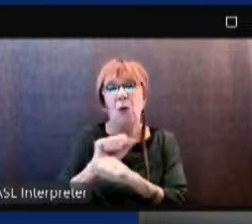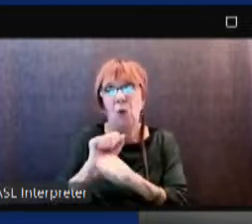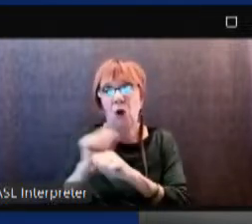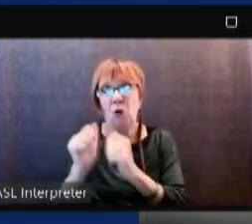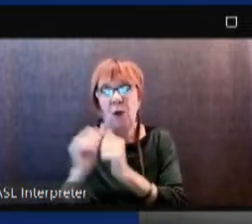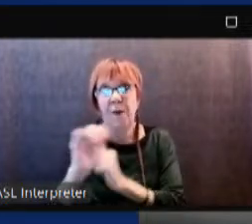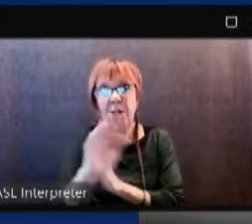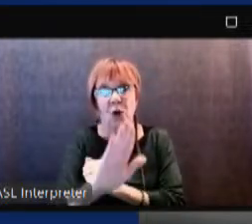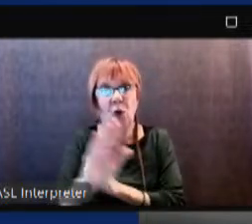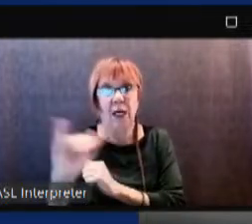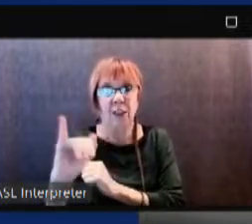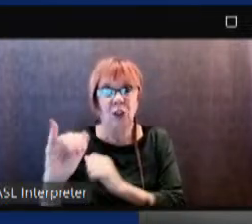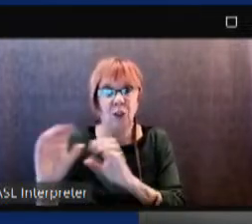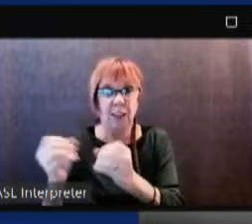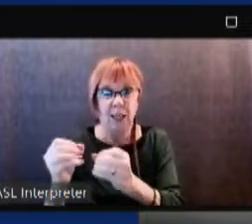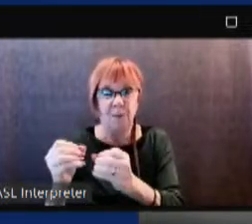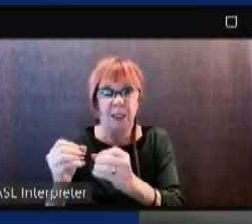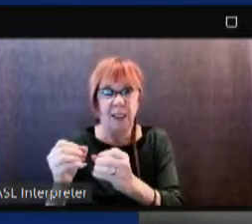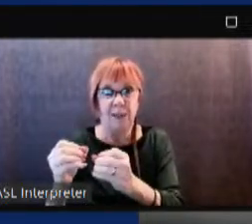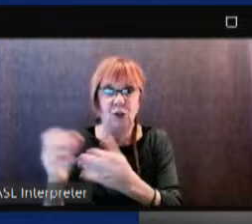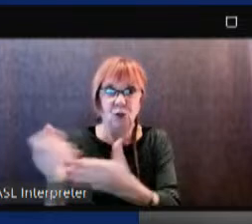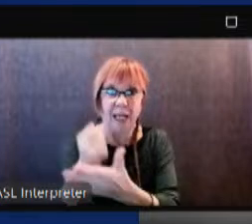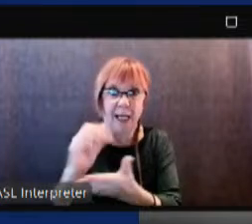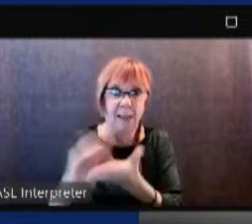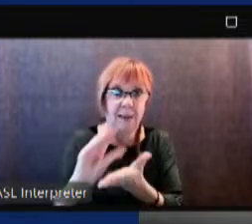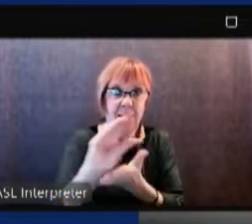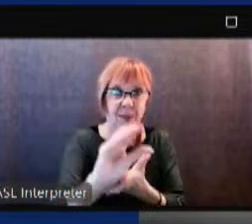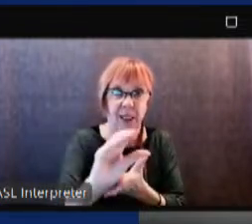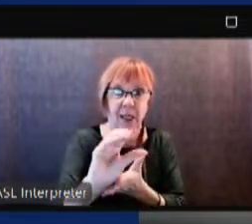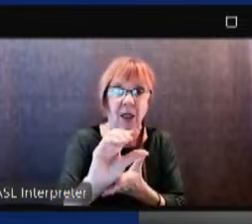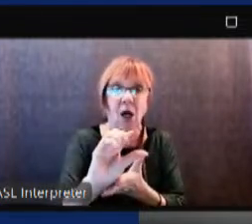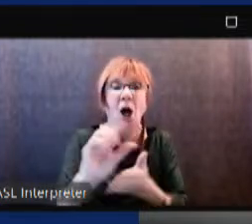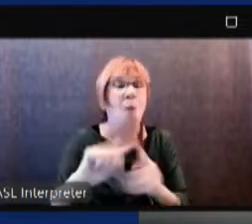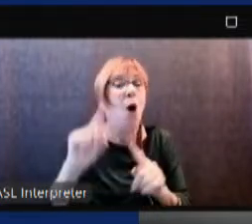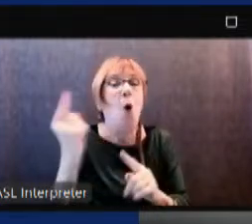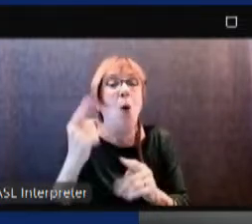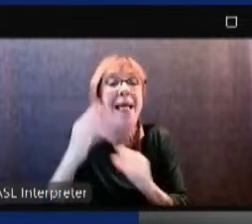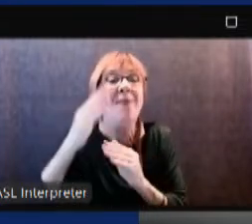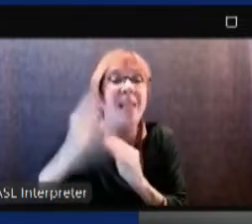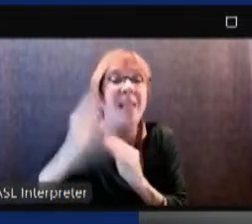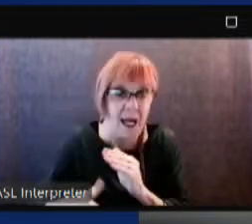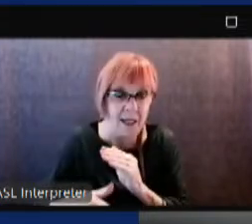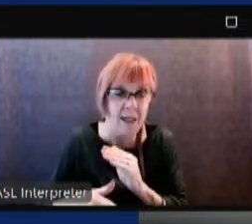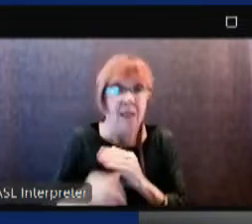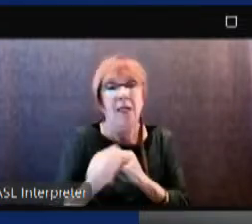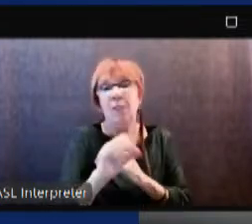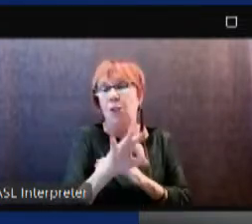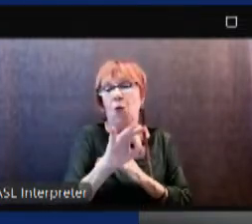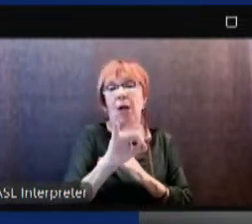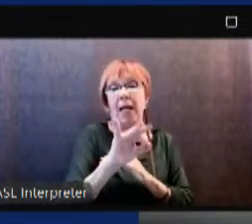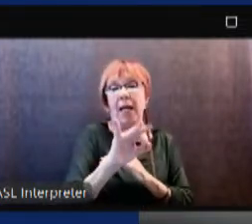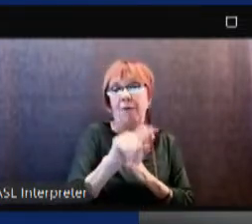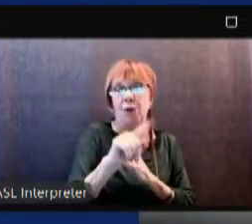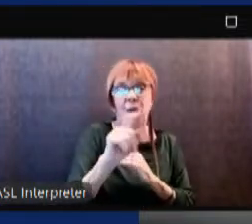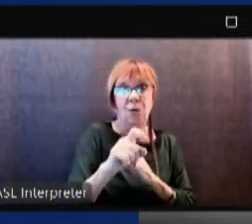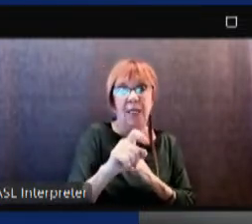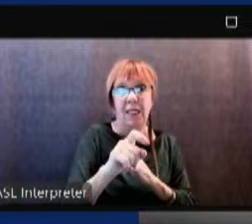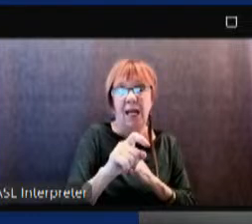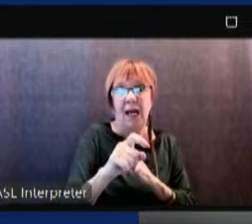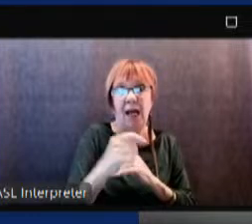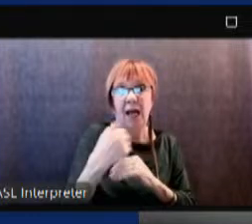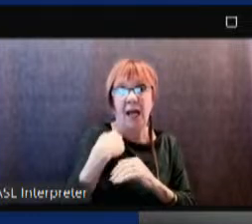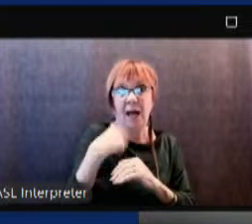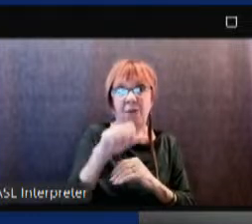but only at the very end. So if you've got other debris removal that you need to get done through your insurance, do